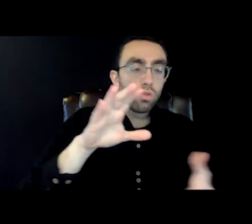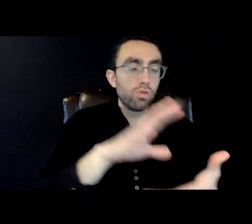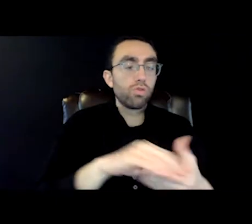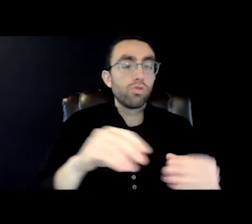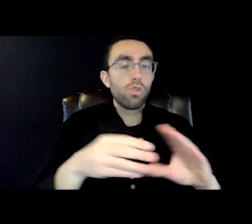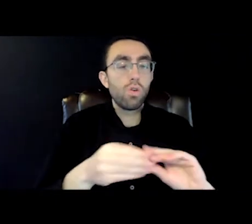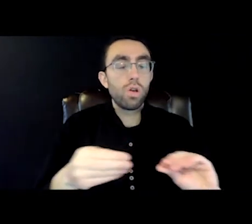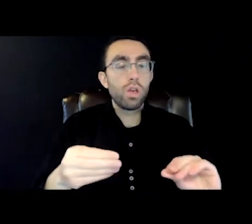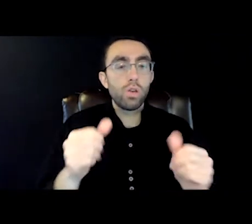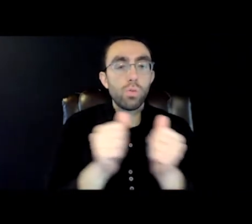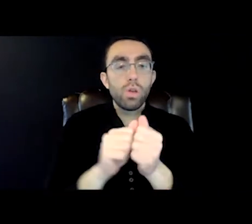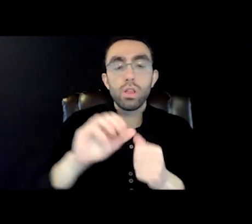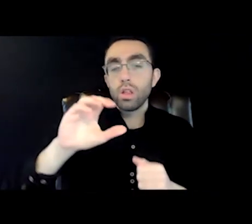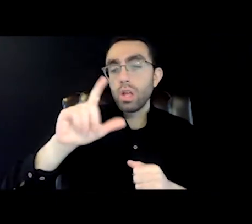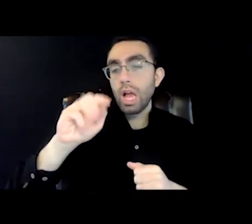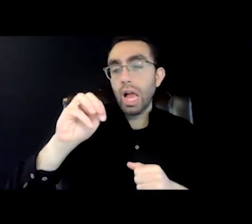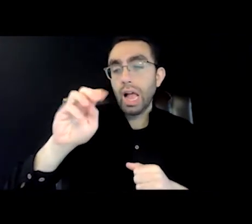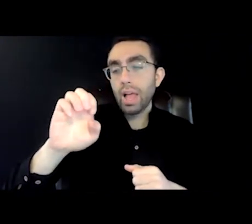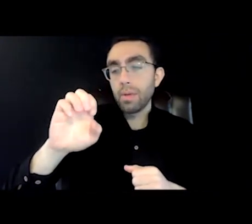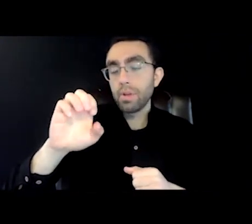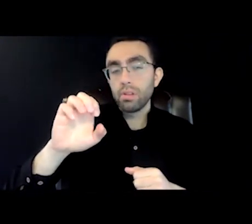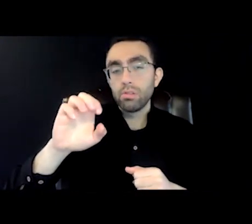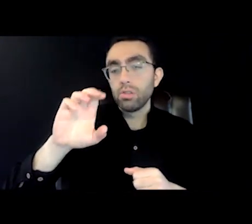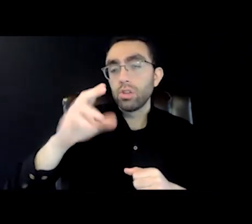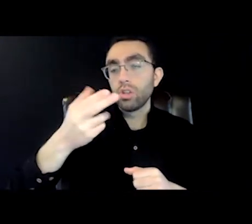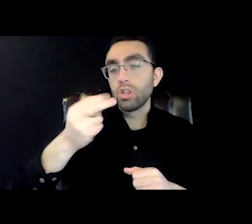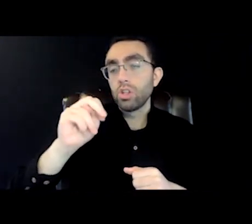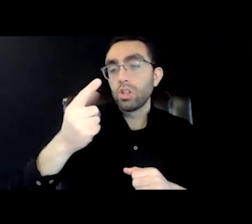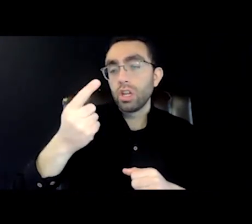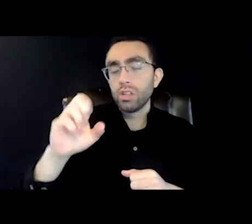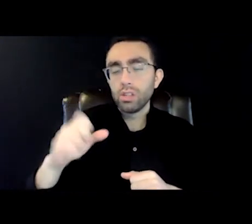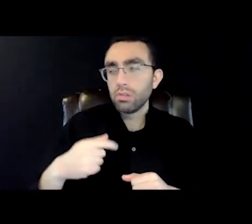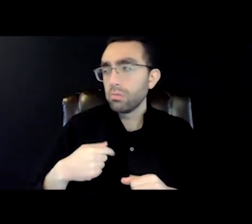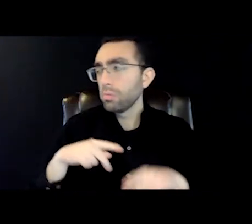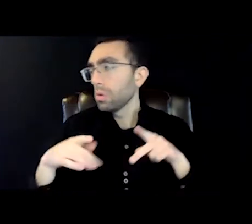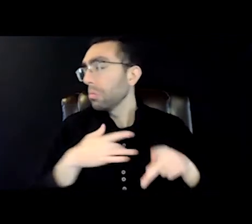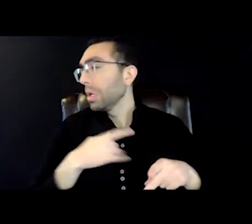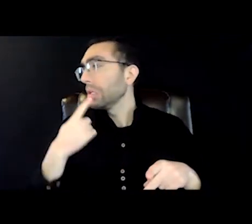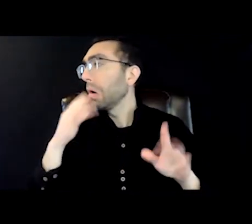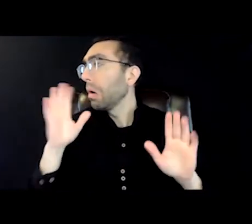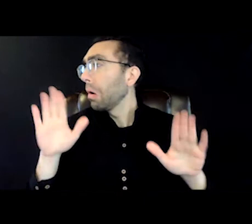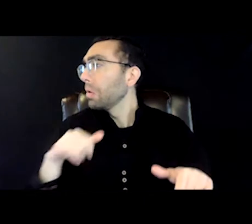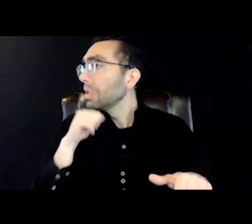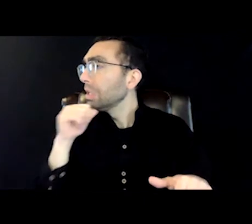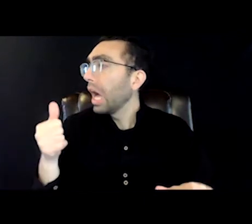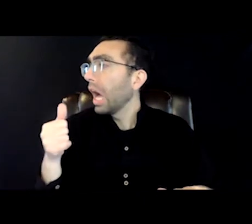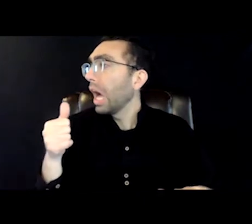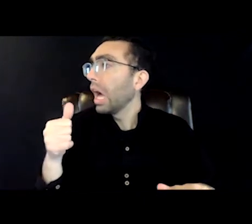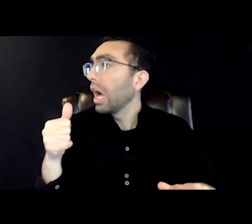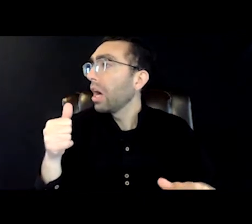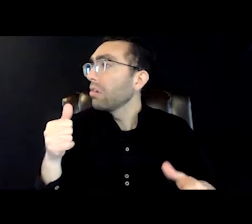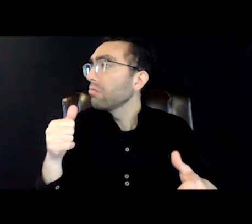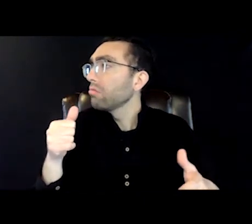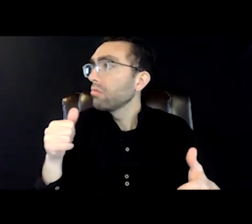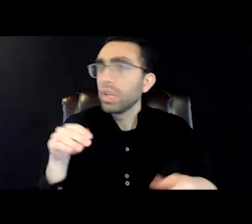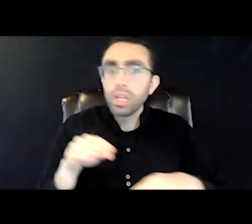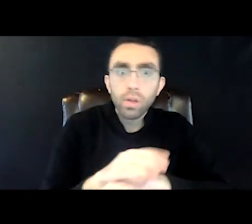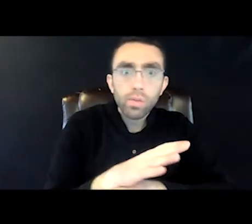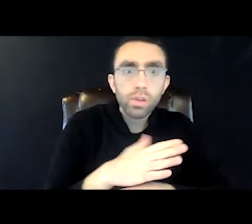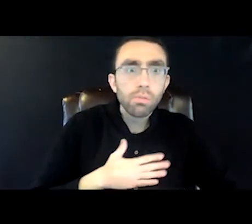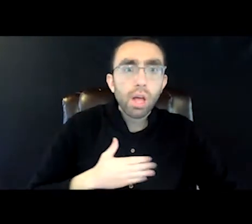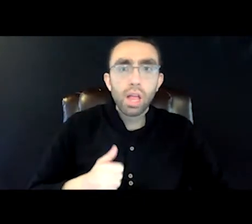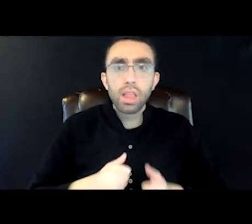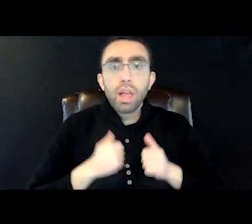a climate story. I'm not as impacted as someone else. I don't have anything to say. And while I think it's really important to be